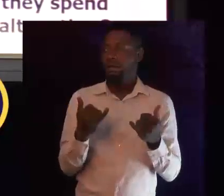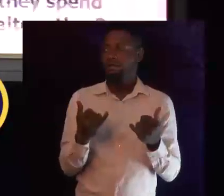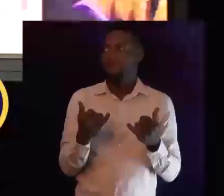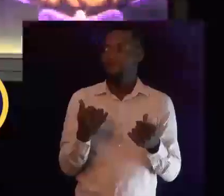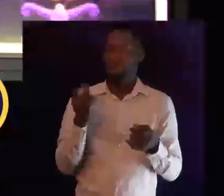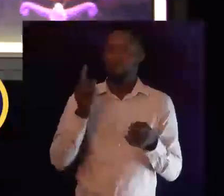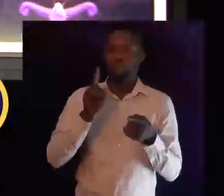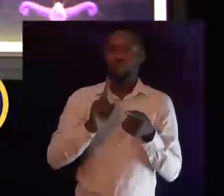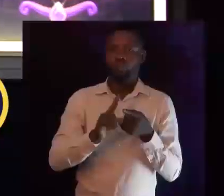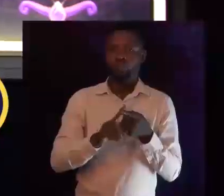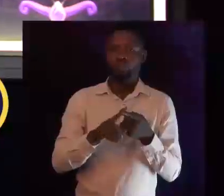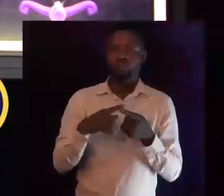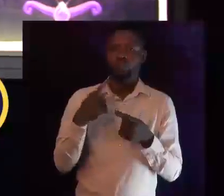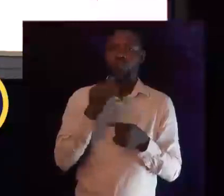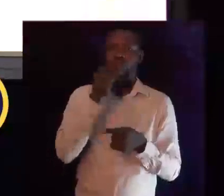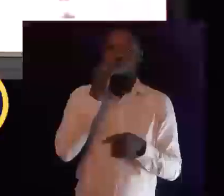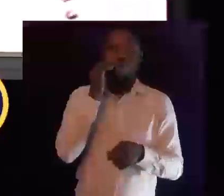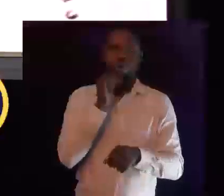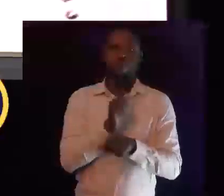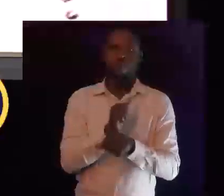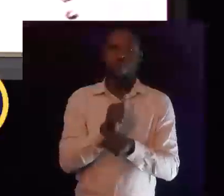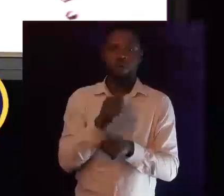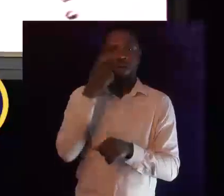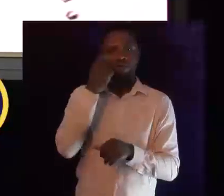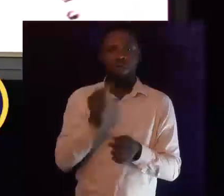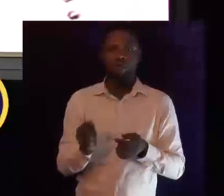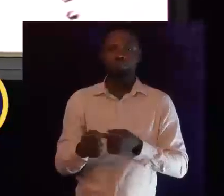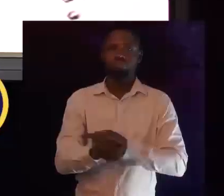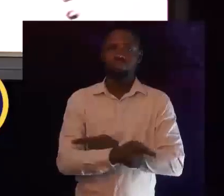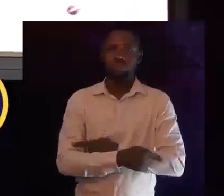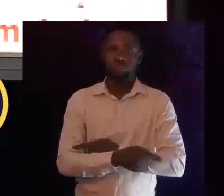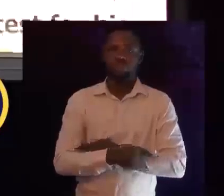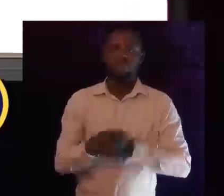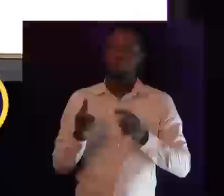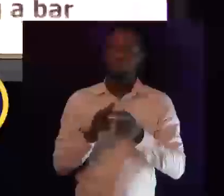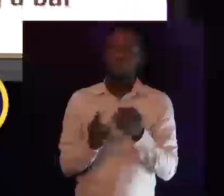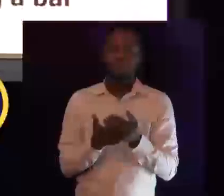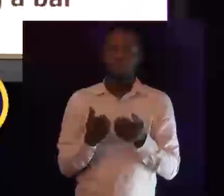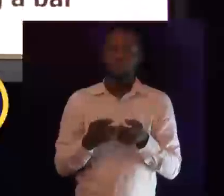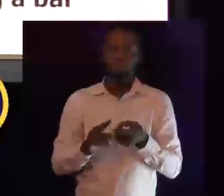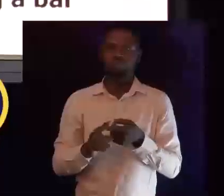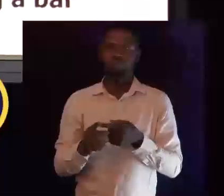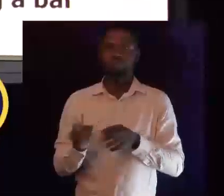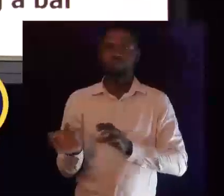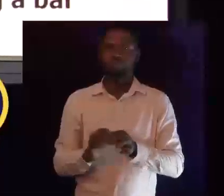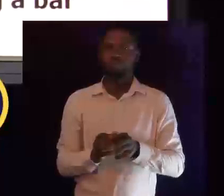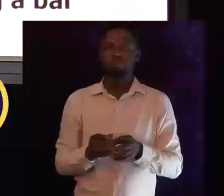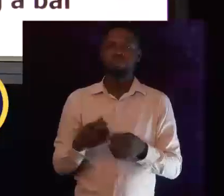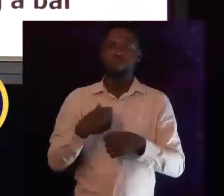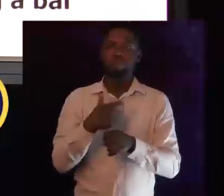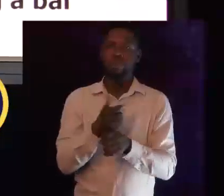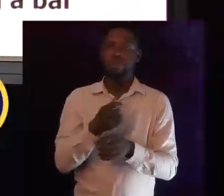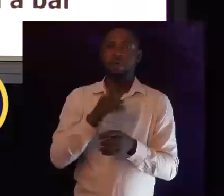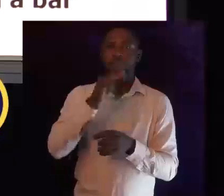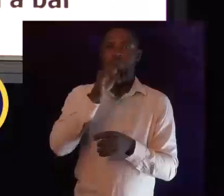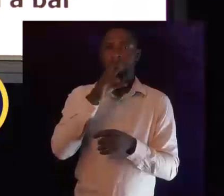Now, so the homework for the day. Very easy to do. All you have to do is plot a bar